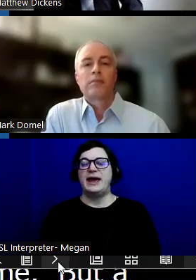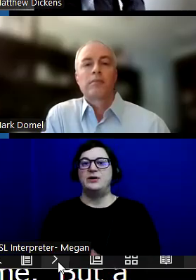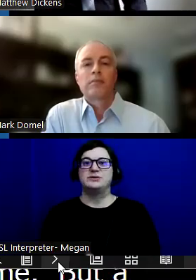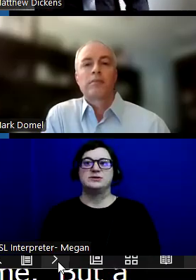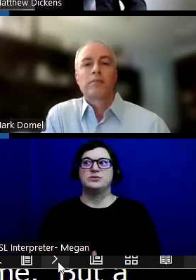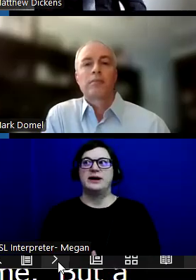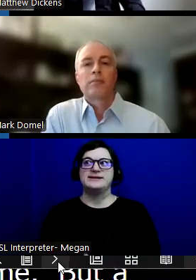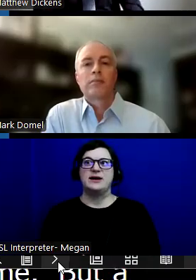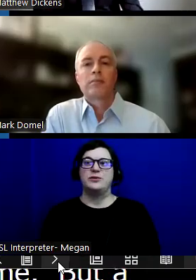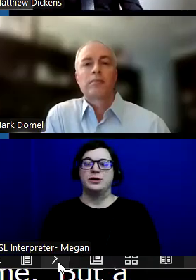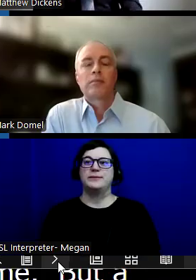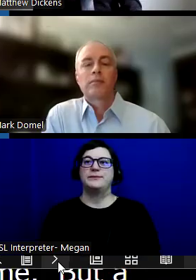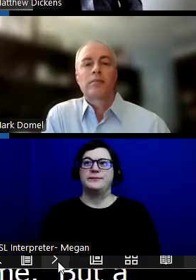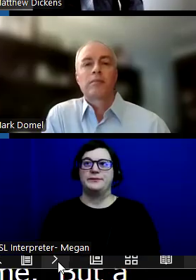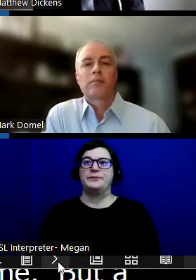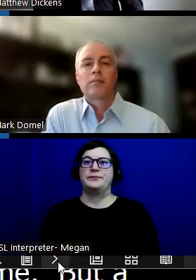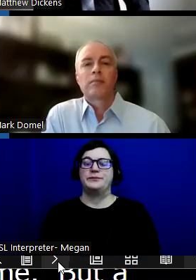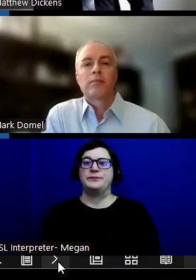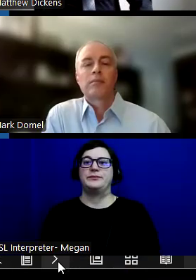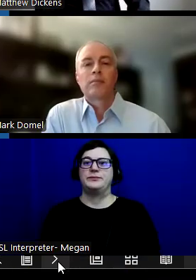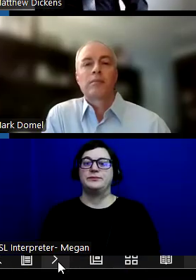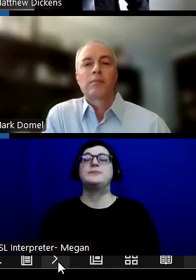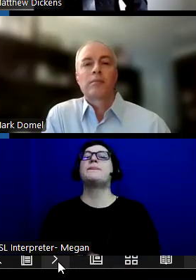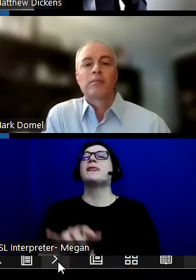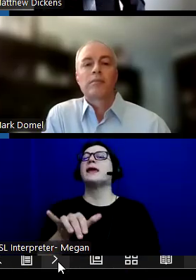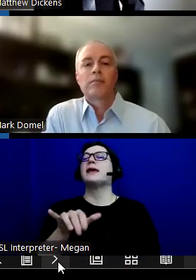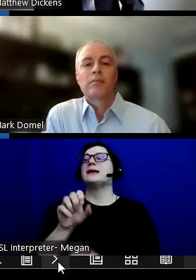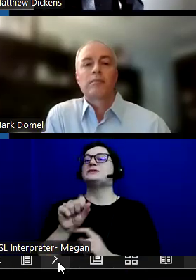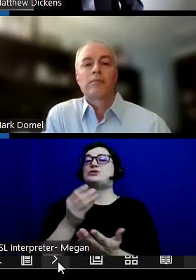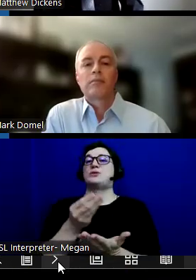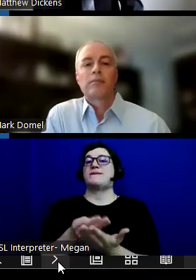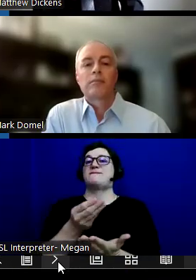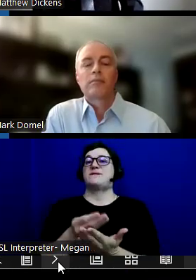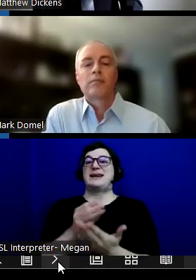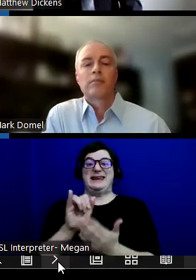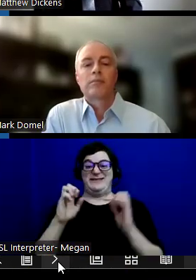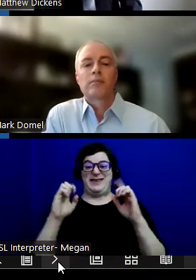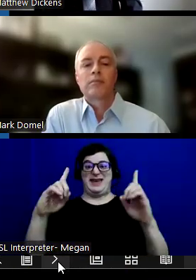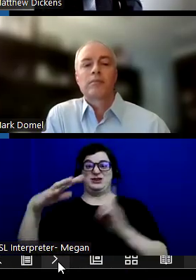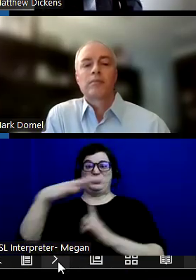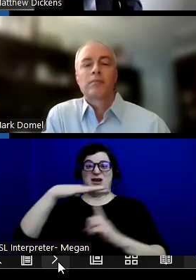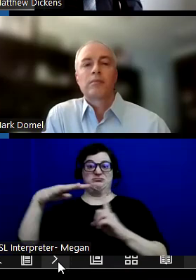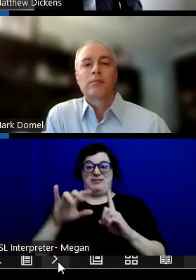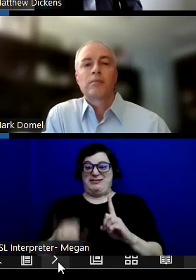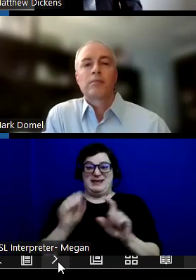separate accounts, or how does that all work? Yes, funding, as long as their educational setting does not